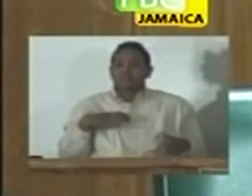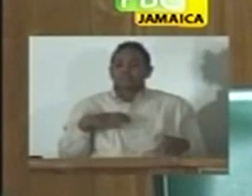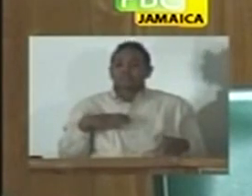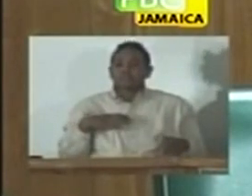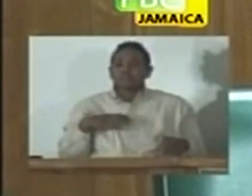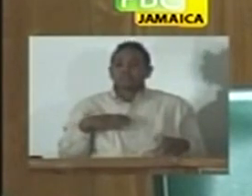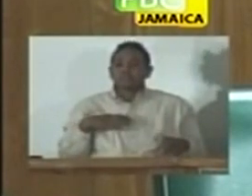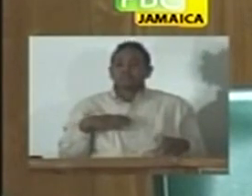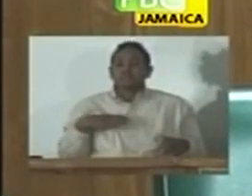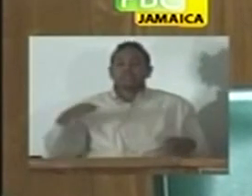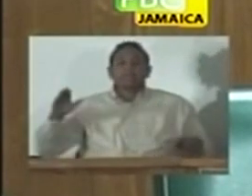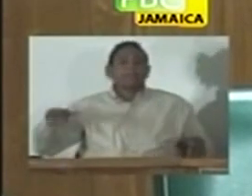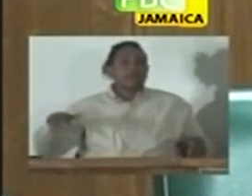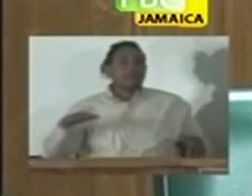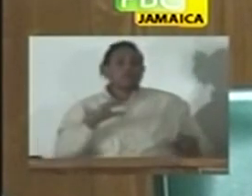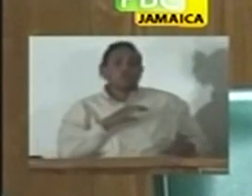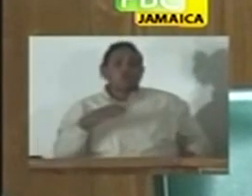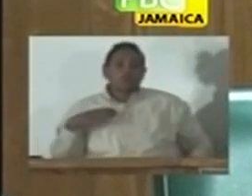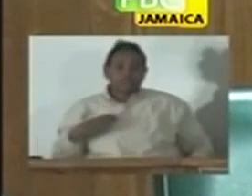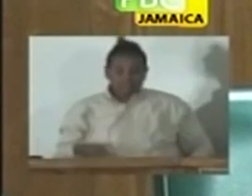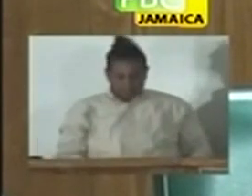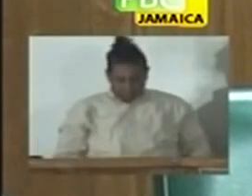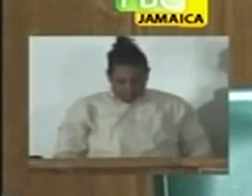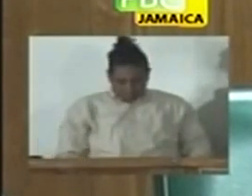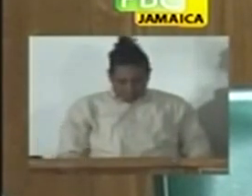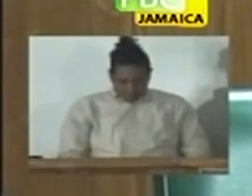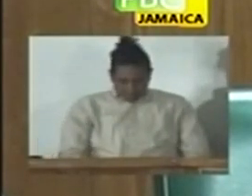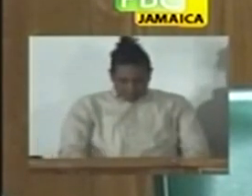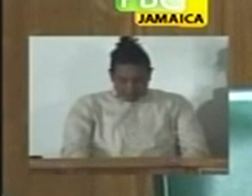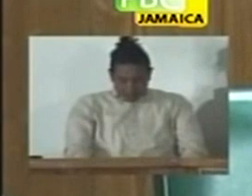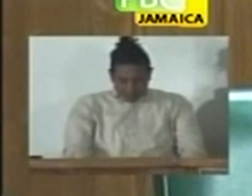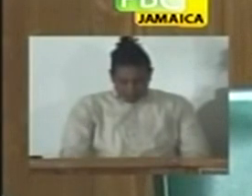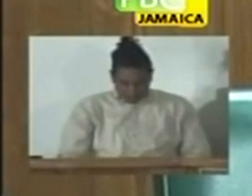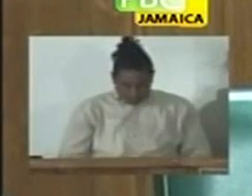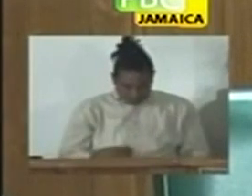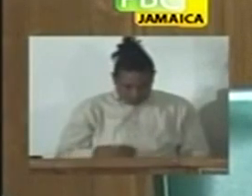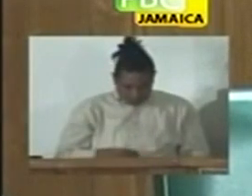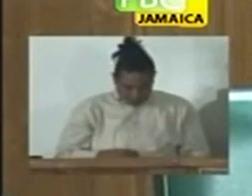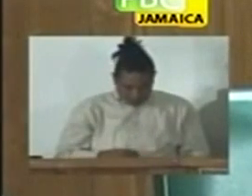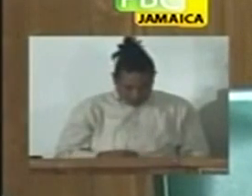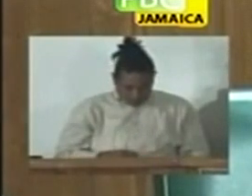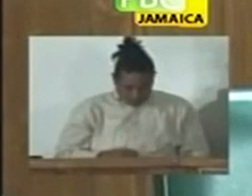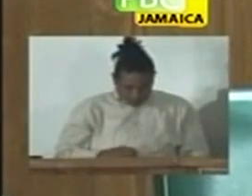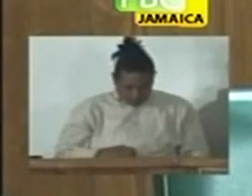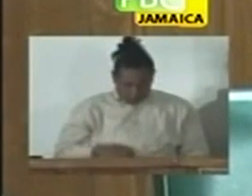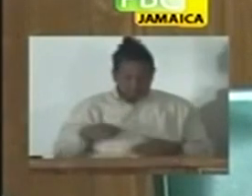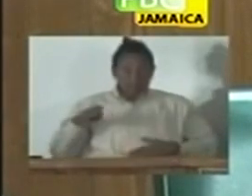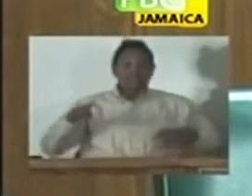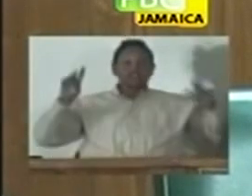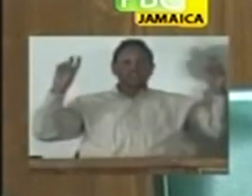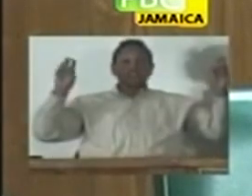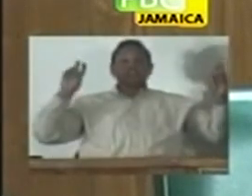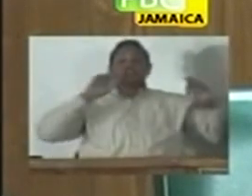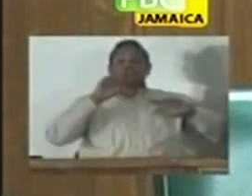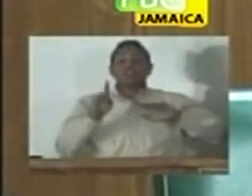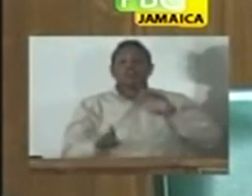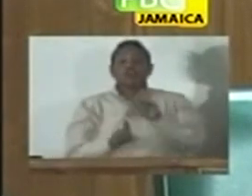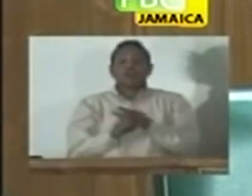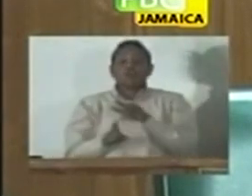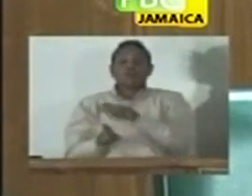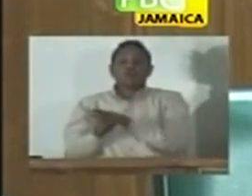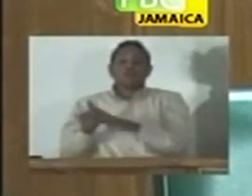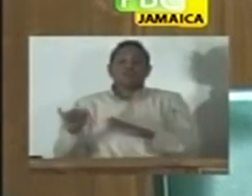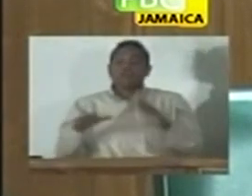parliamentary committee. And these are matters coming out of